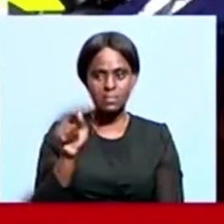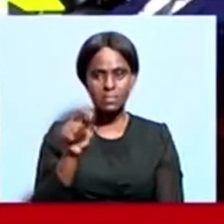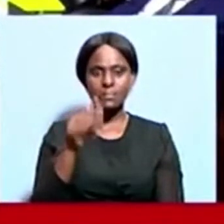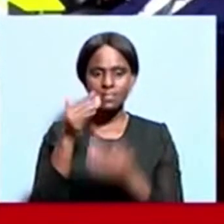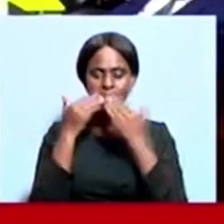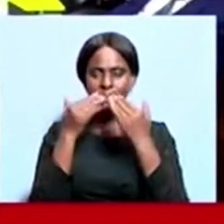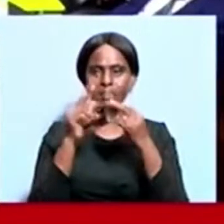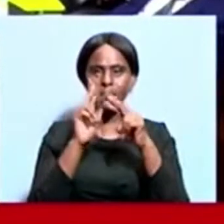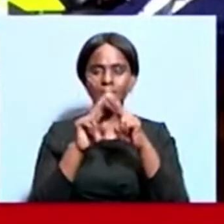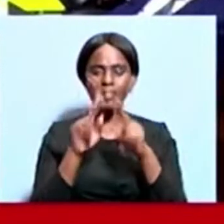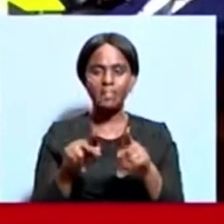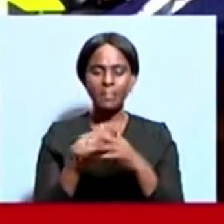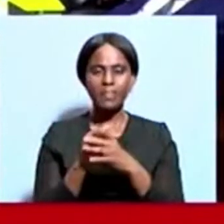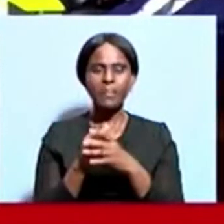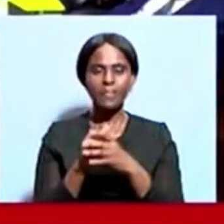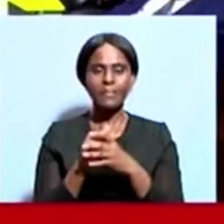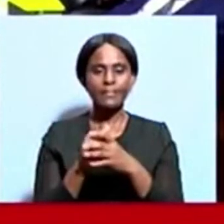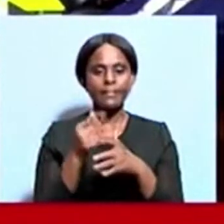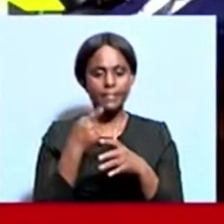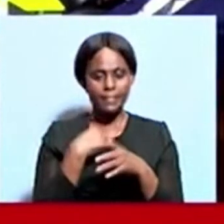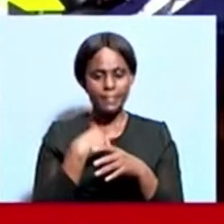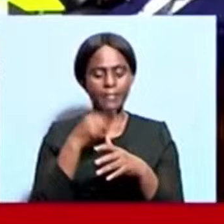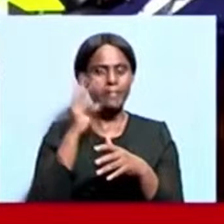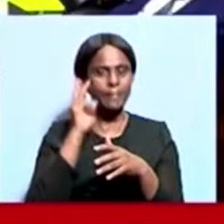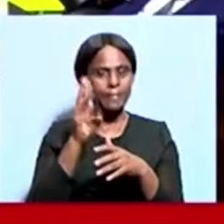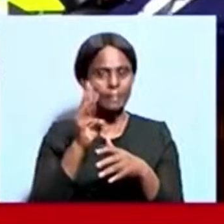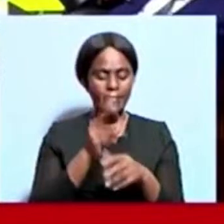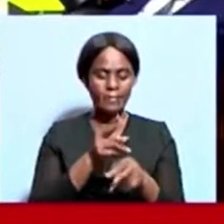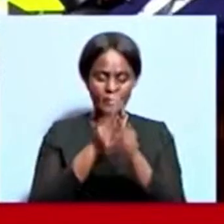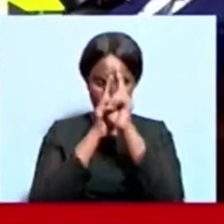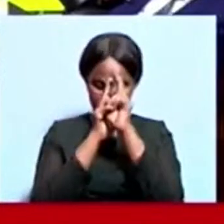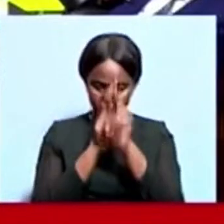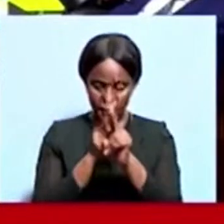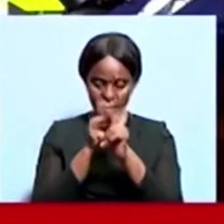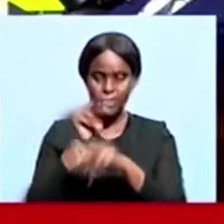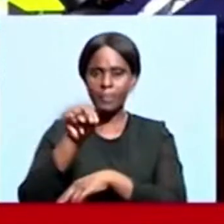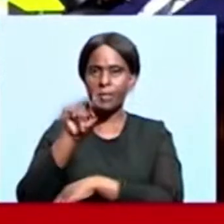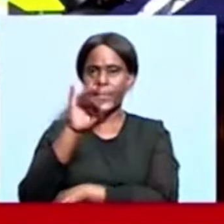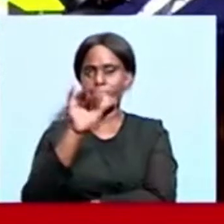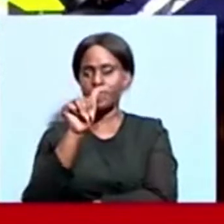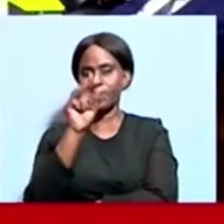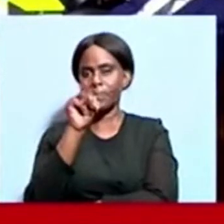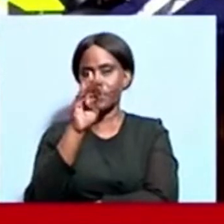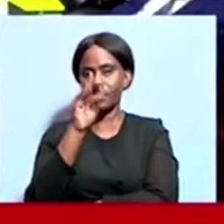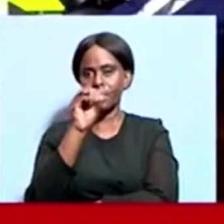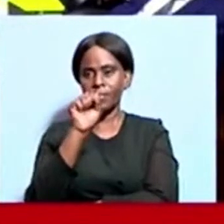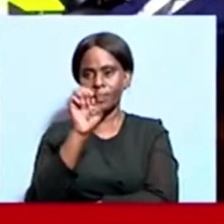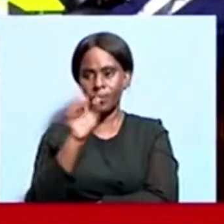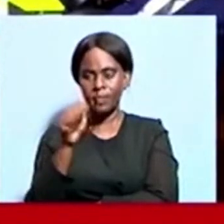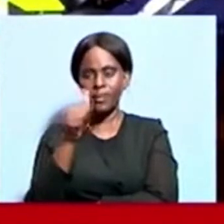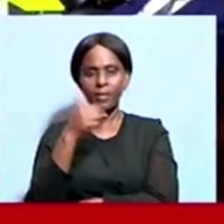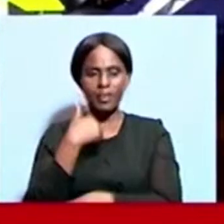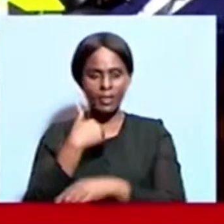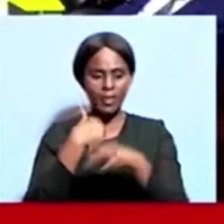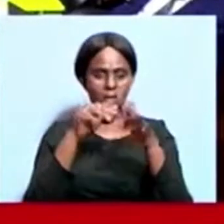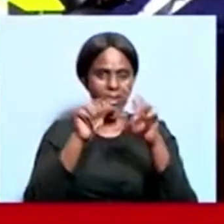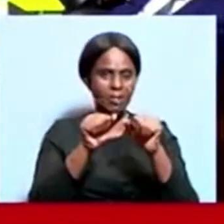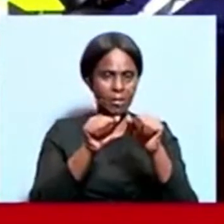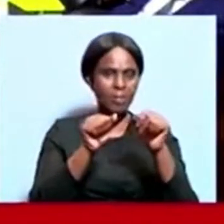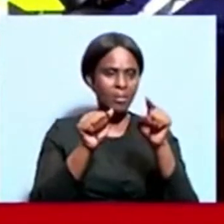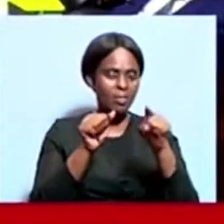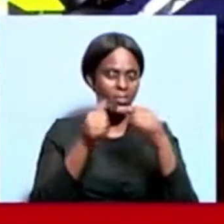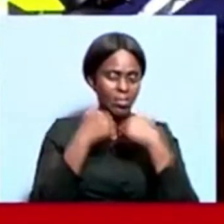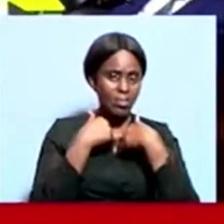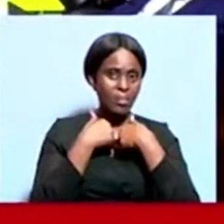Thank you, Chair. Well, I will dwell on Honorable Nyambosi's confirmation that you have had, you have